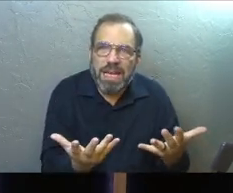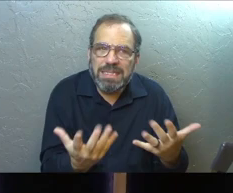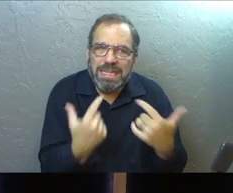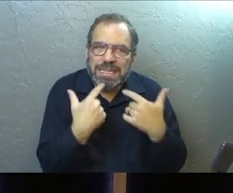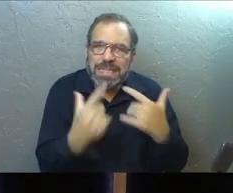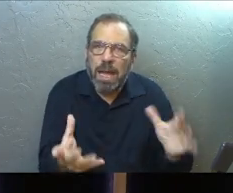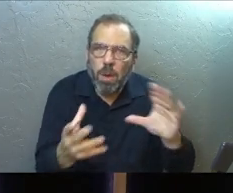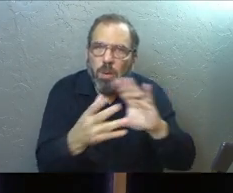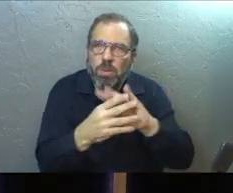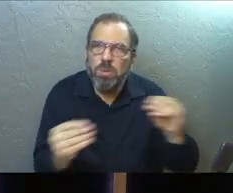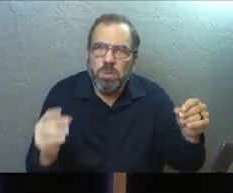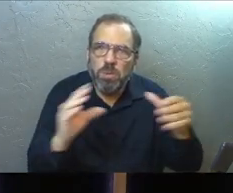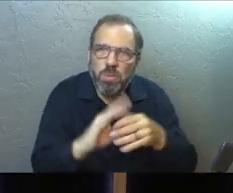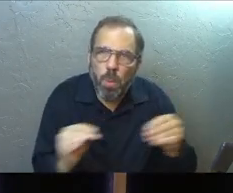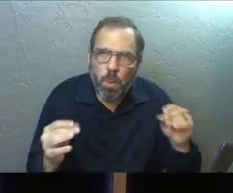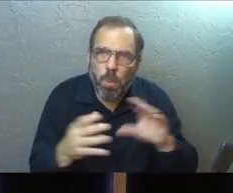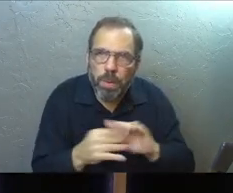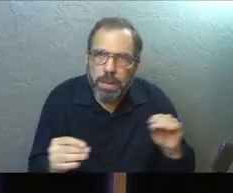tell your story.